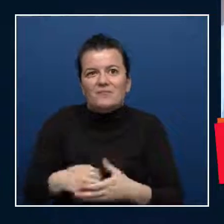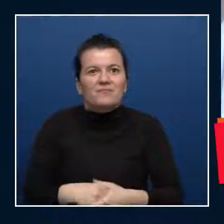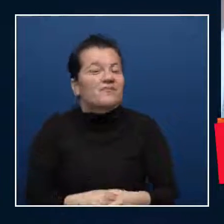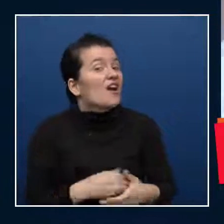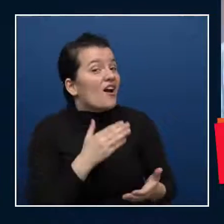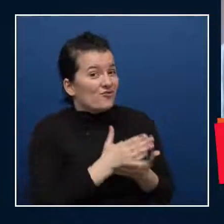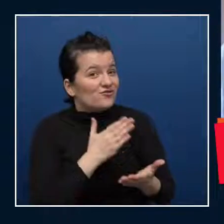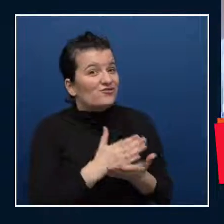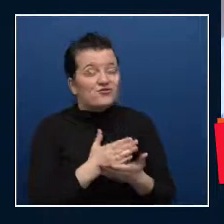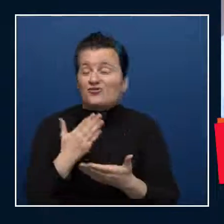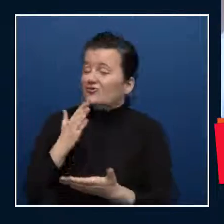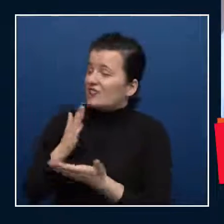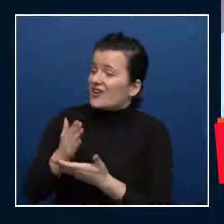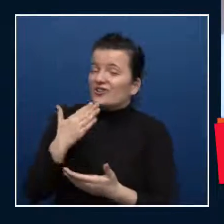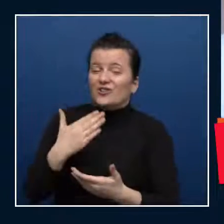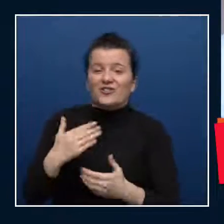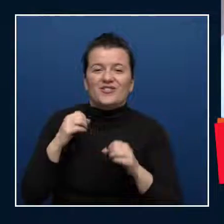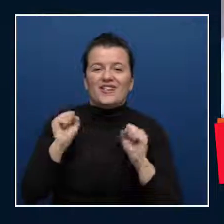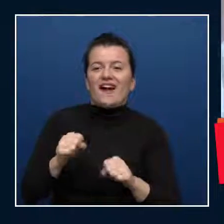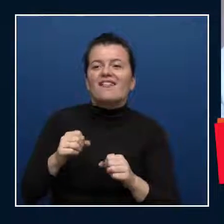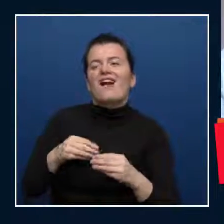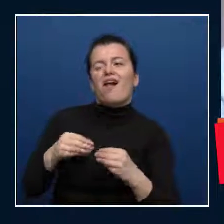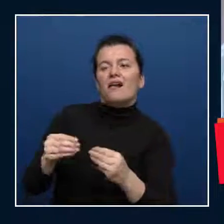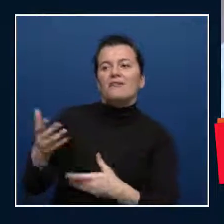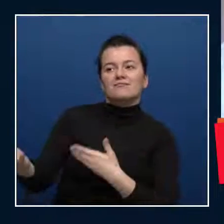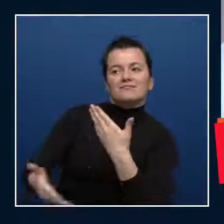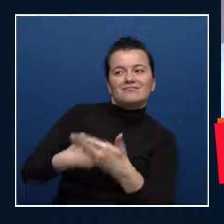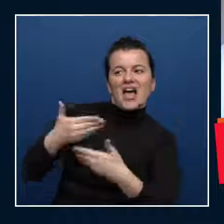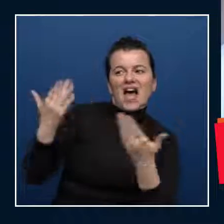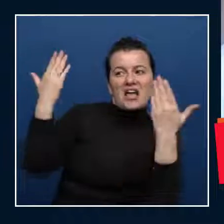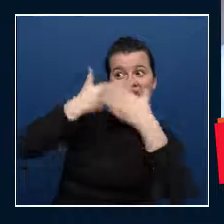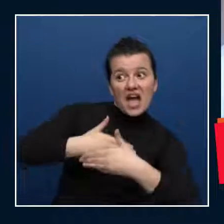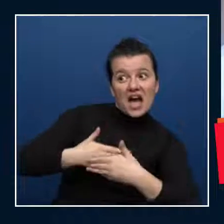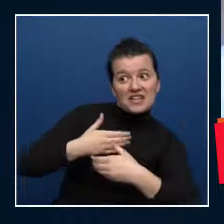it? Let's do it during daylight hours. It would be fab.